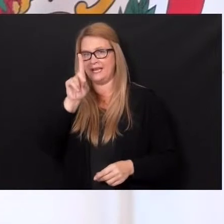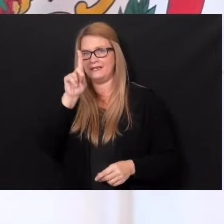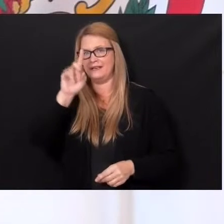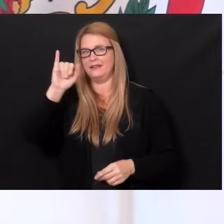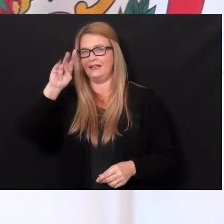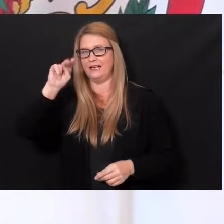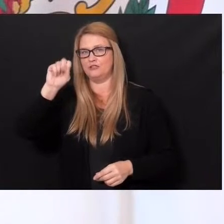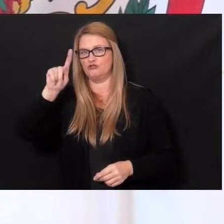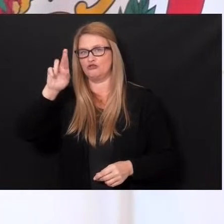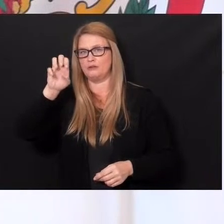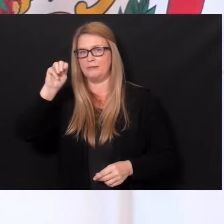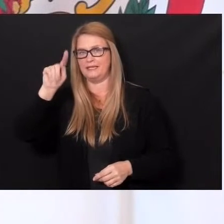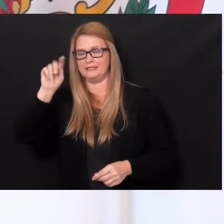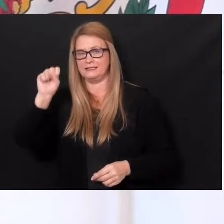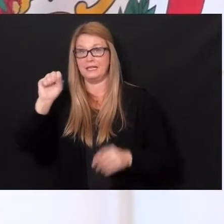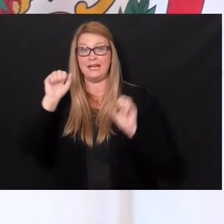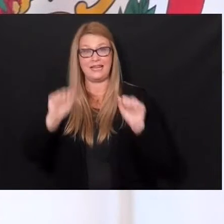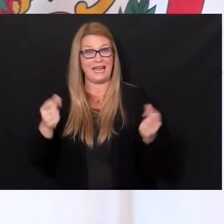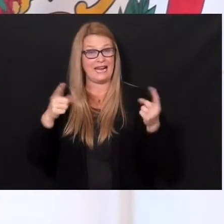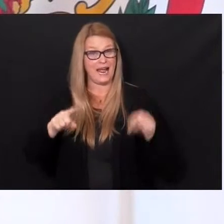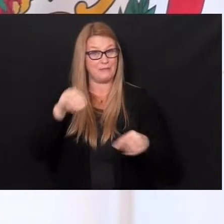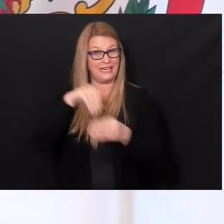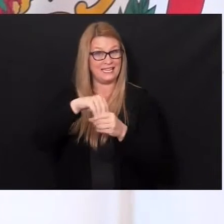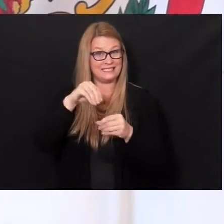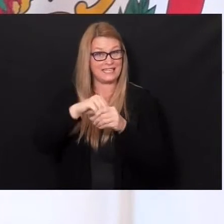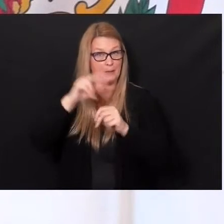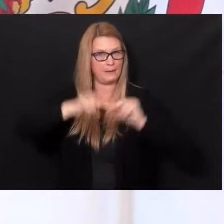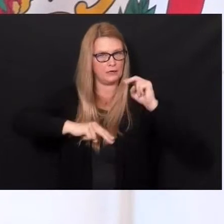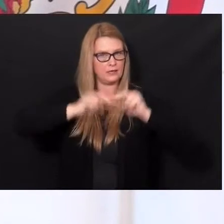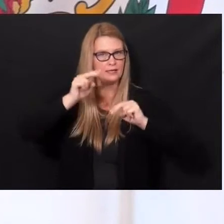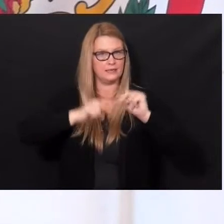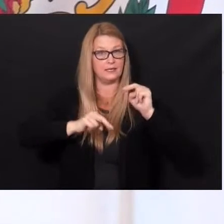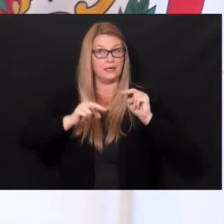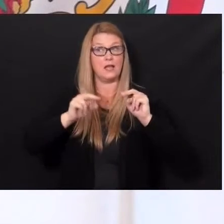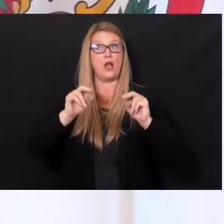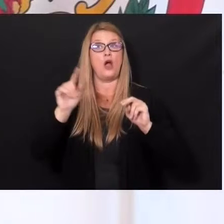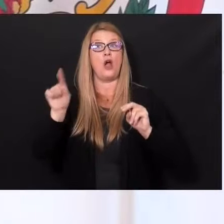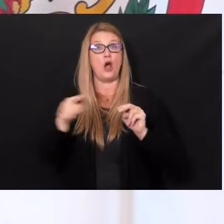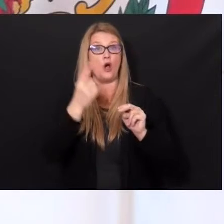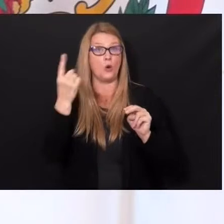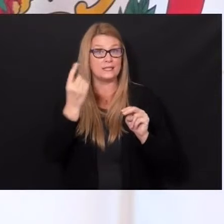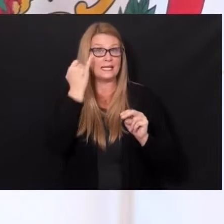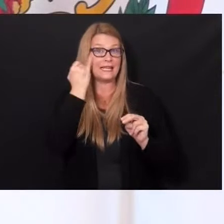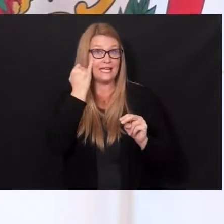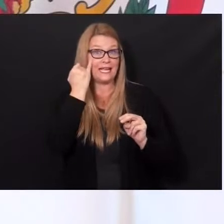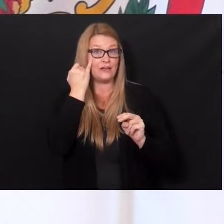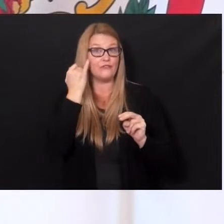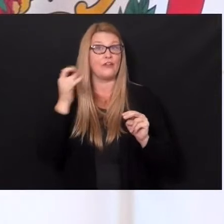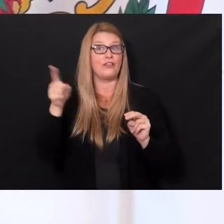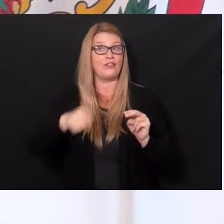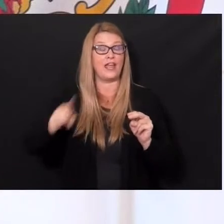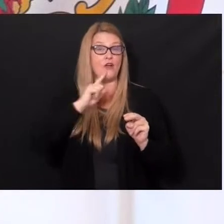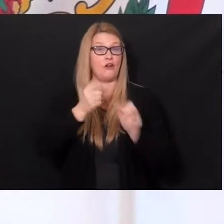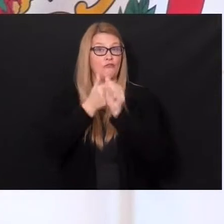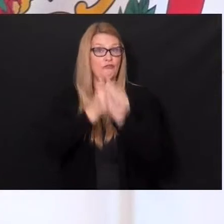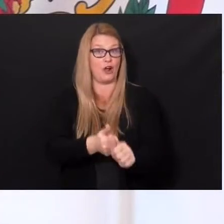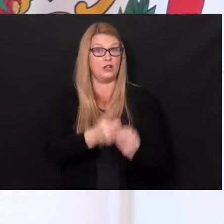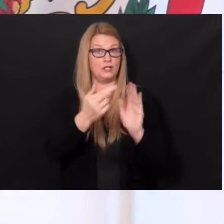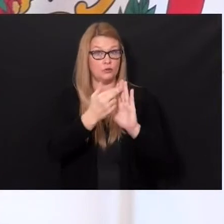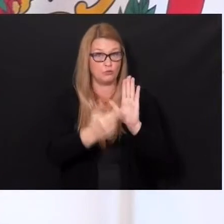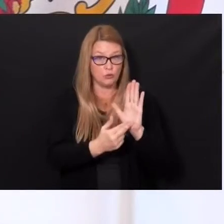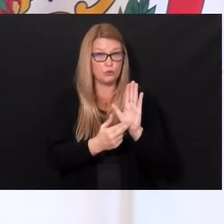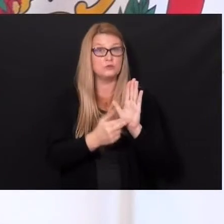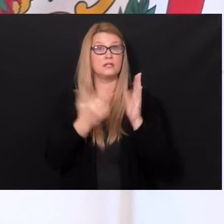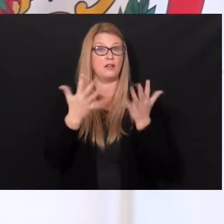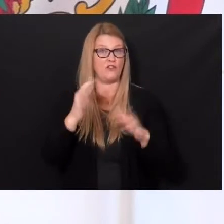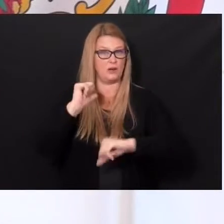place indoors so long as the event is held in accordance with the applicable guidance documents.